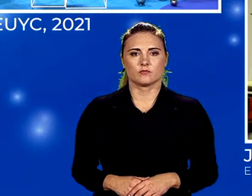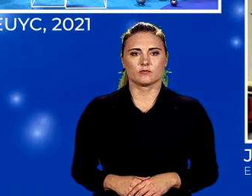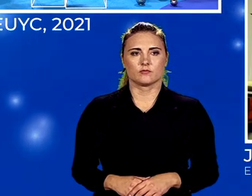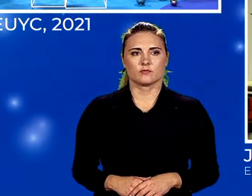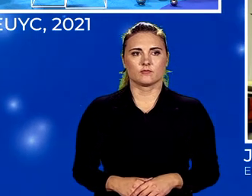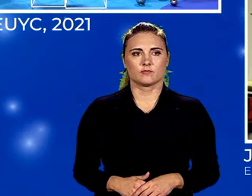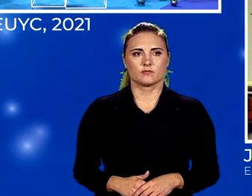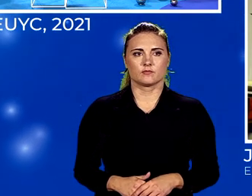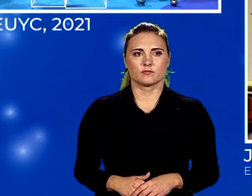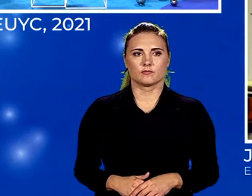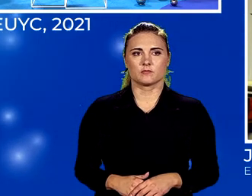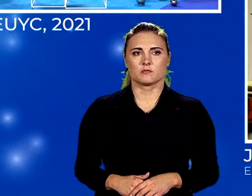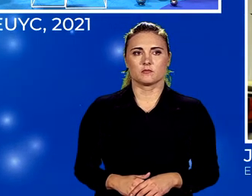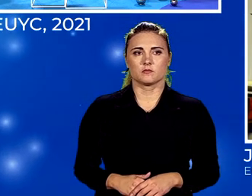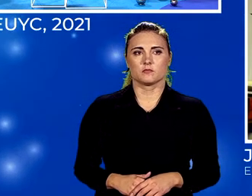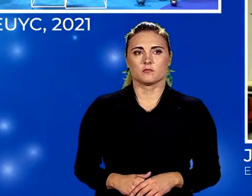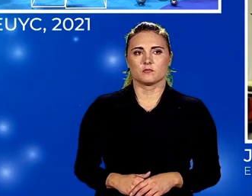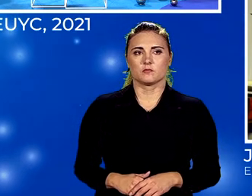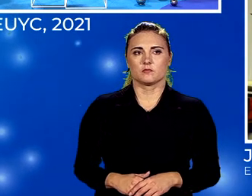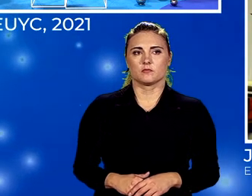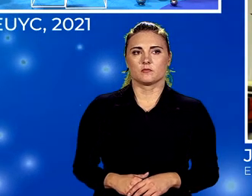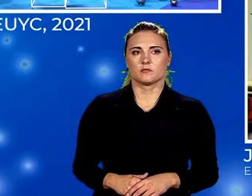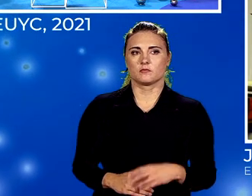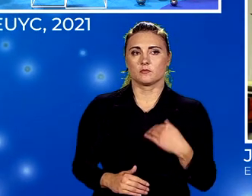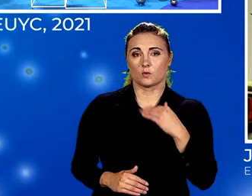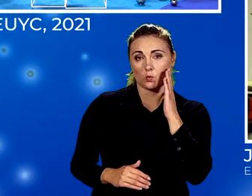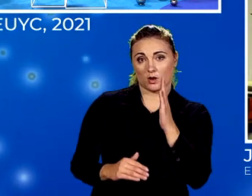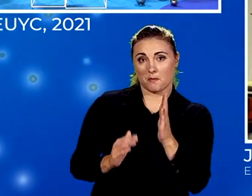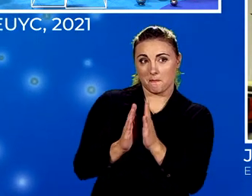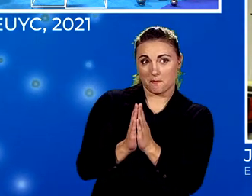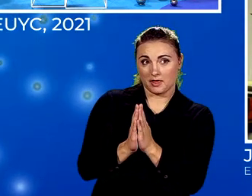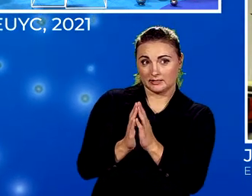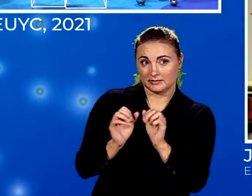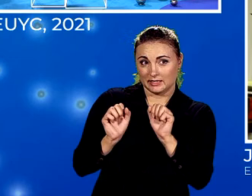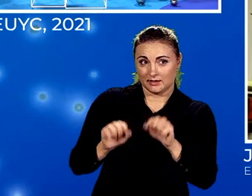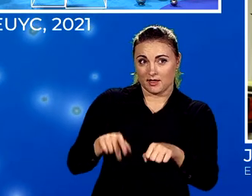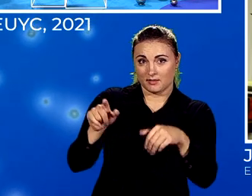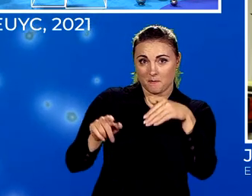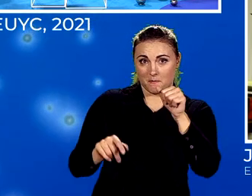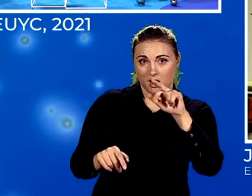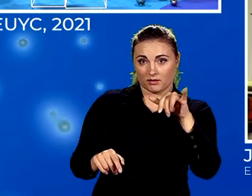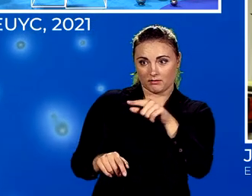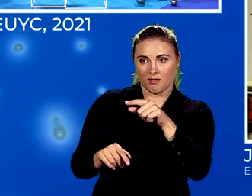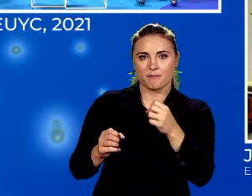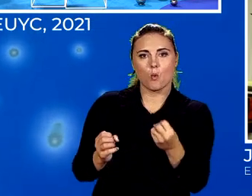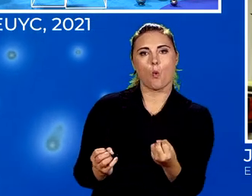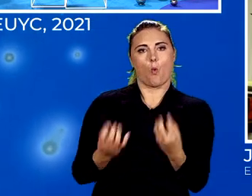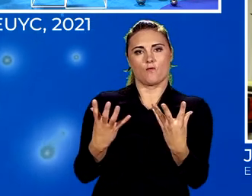So I will ask Maria if you can unmute yourself, and then you will be able to join us.